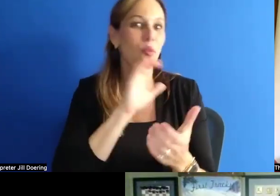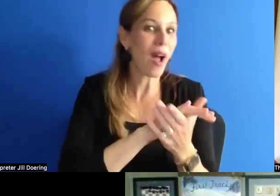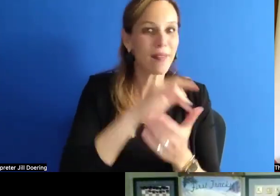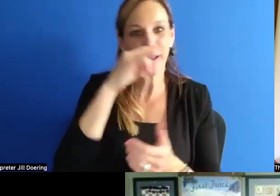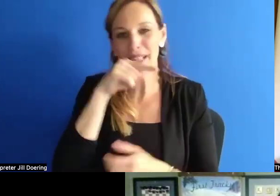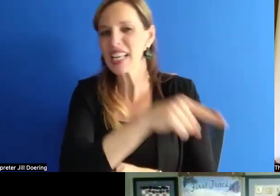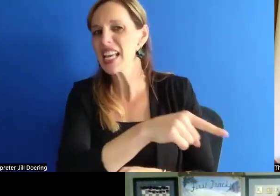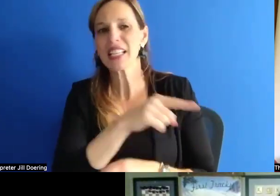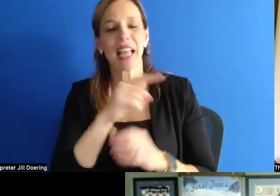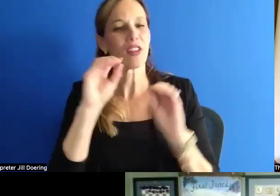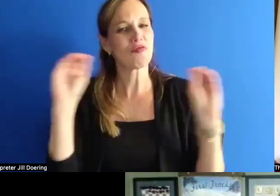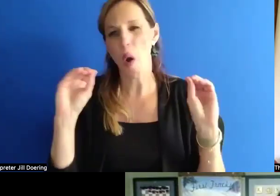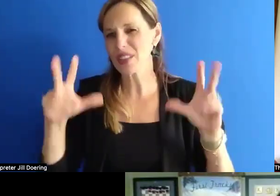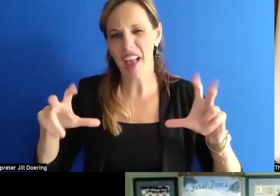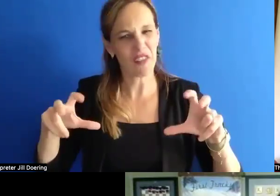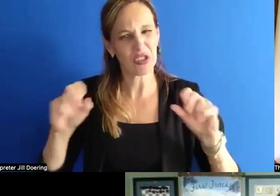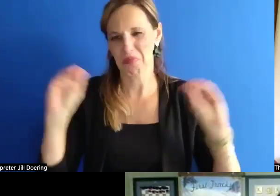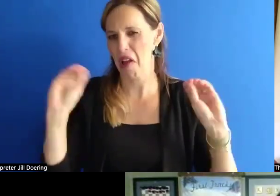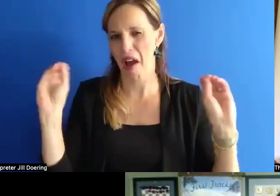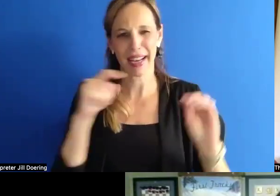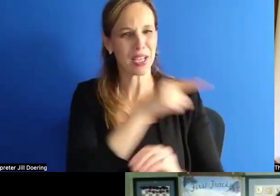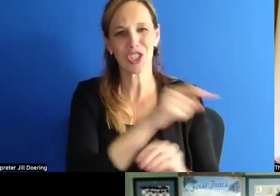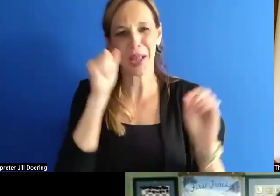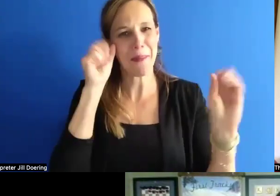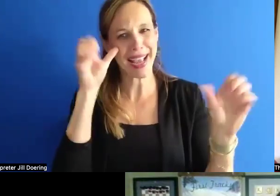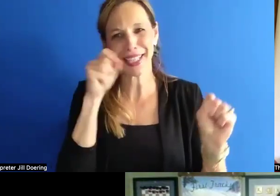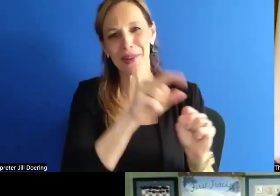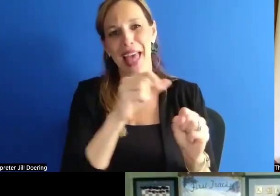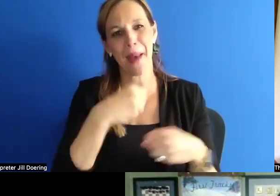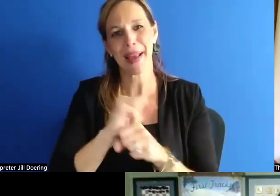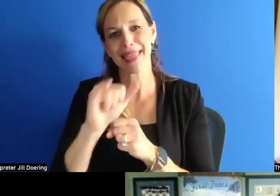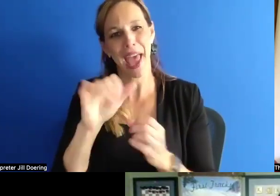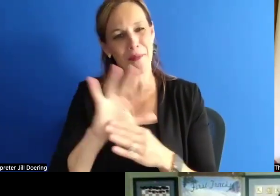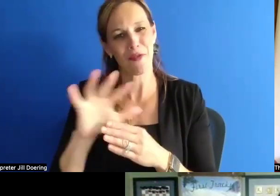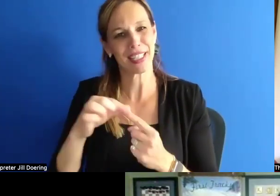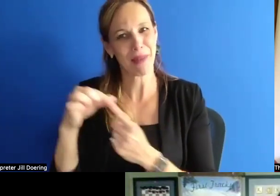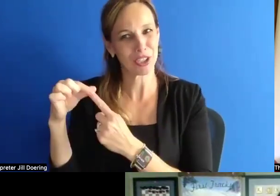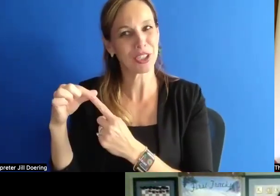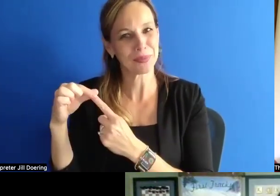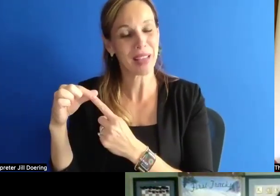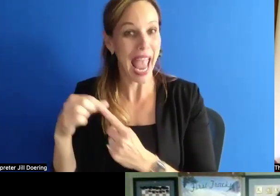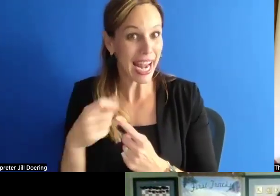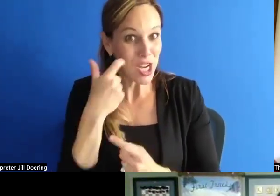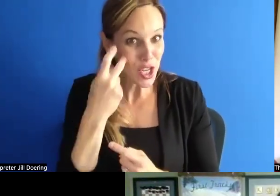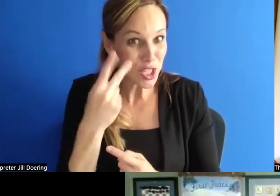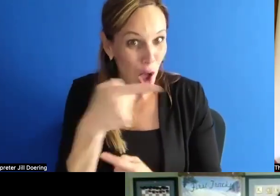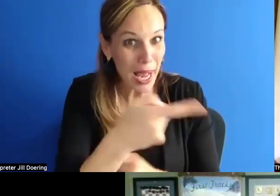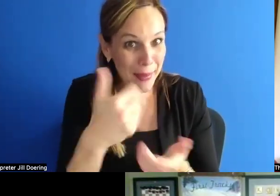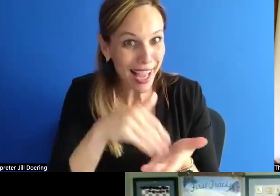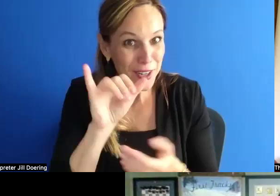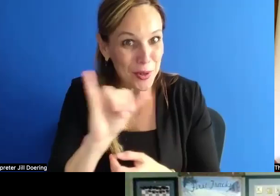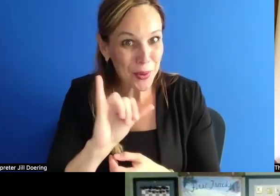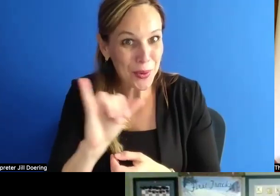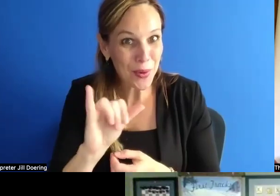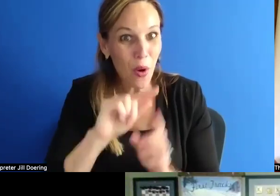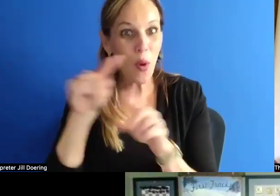amazing. And that really made that movie really special. So, and I also just got to see him again. We went to